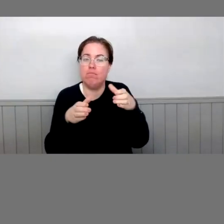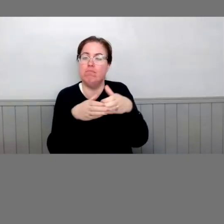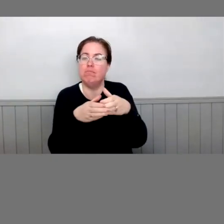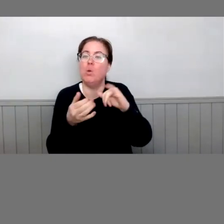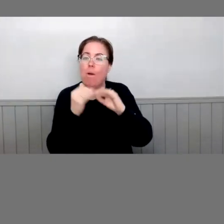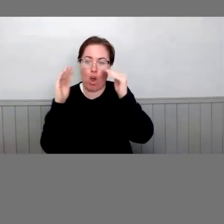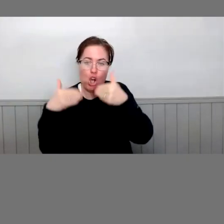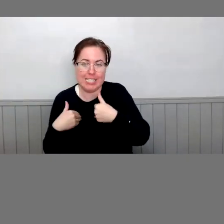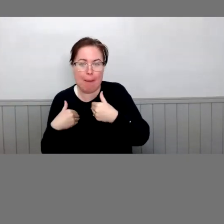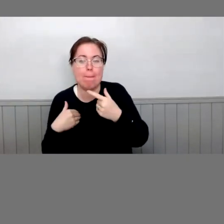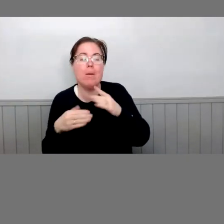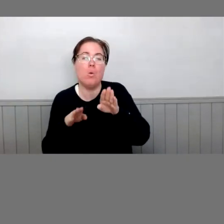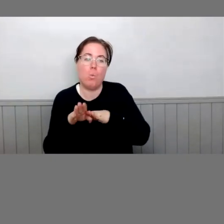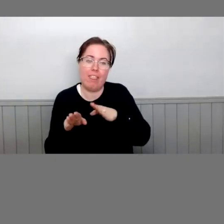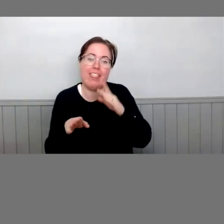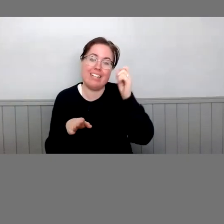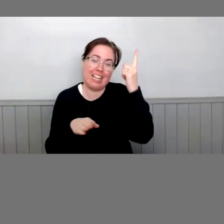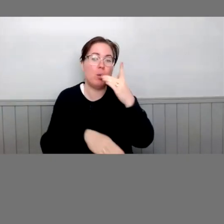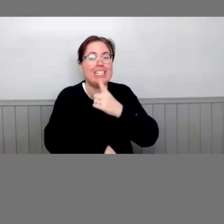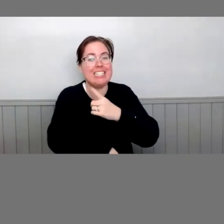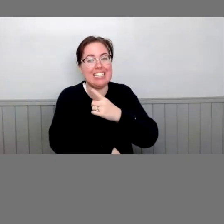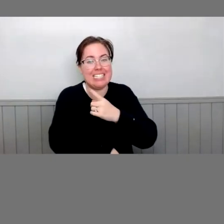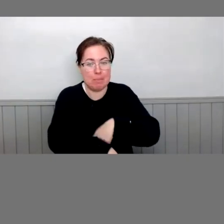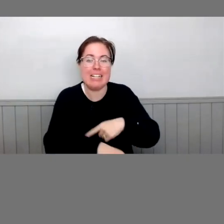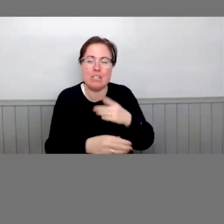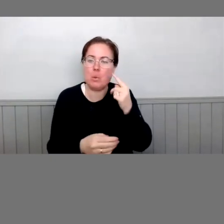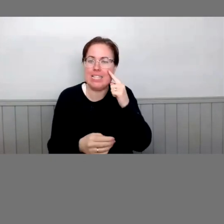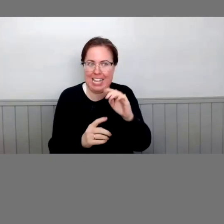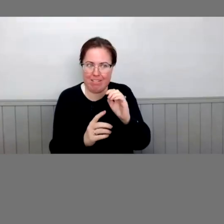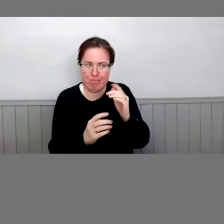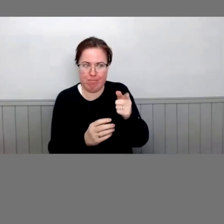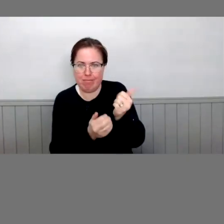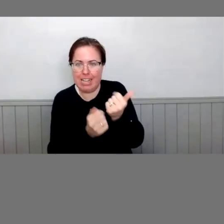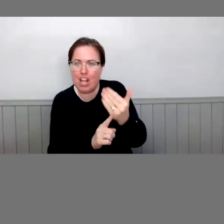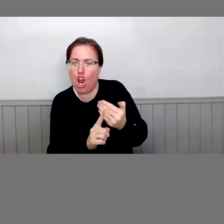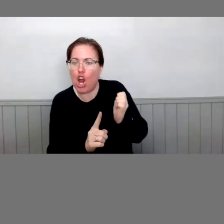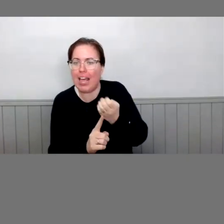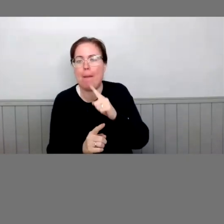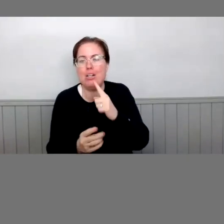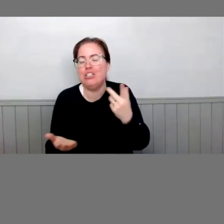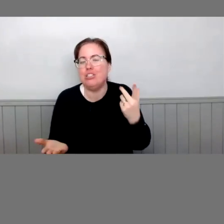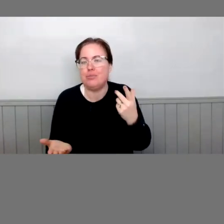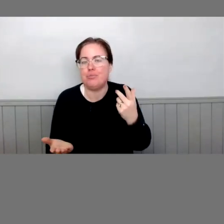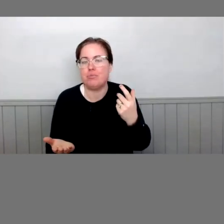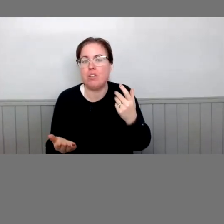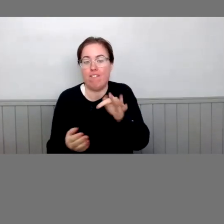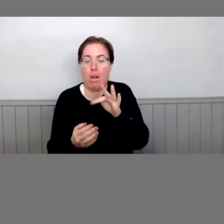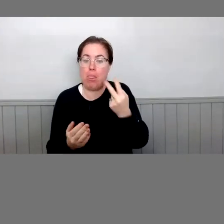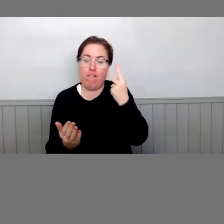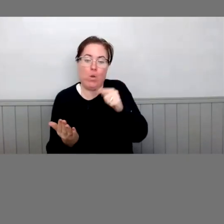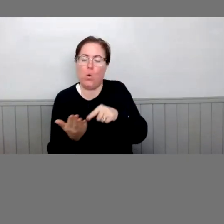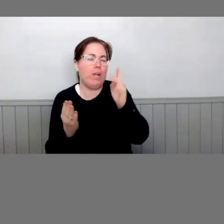with autism who have intellectual disability, but we don't really know from the review